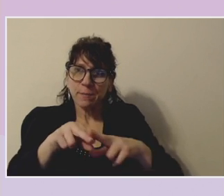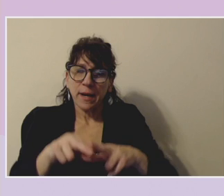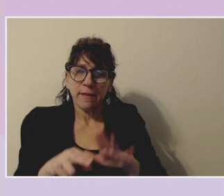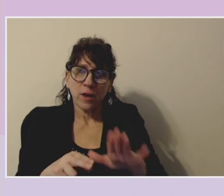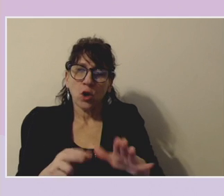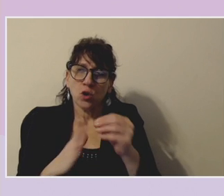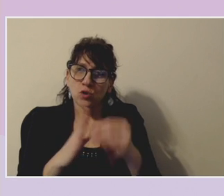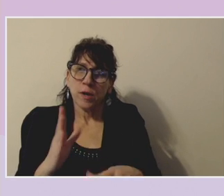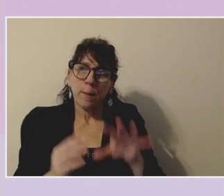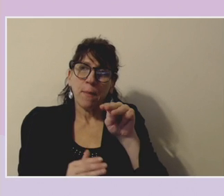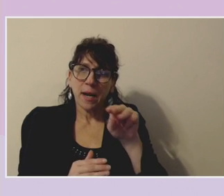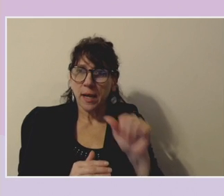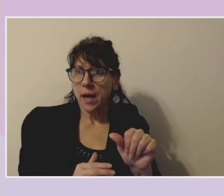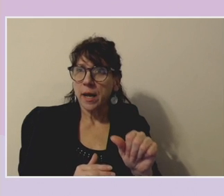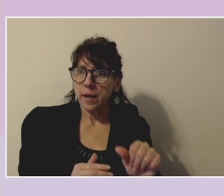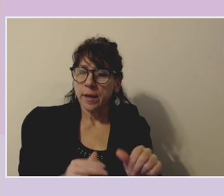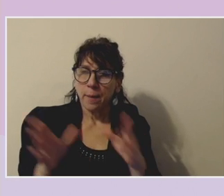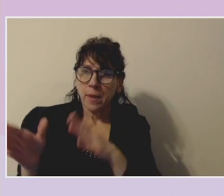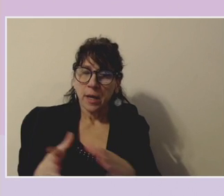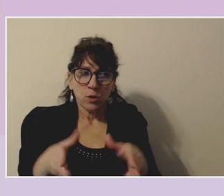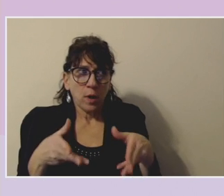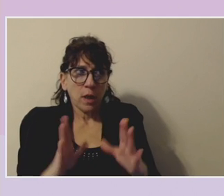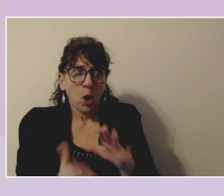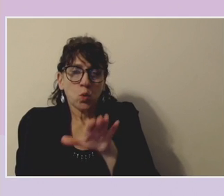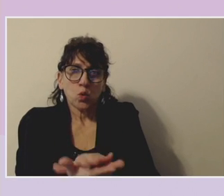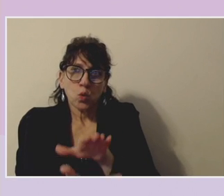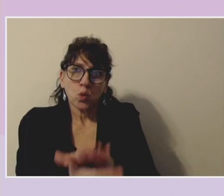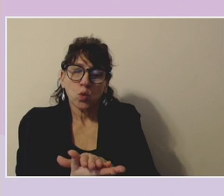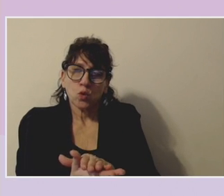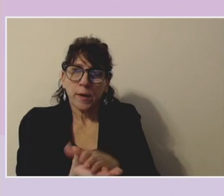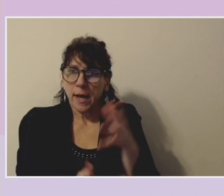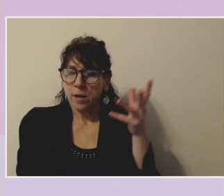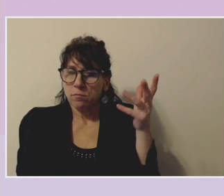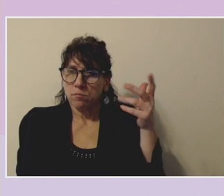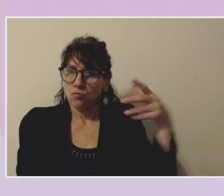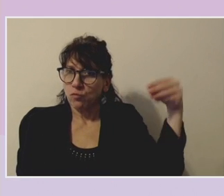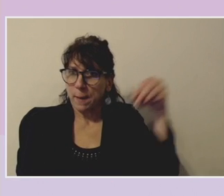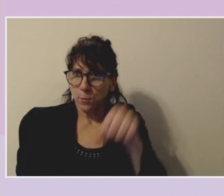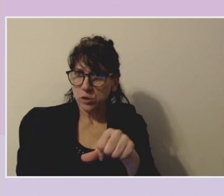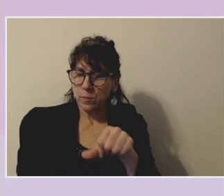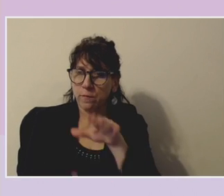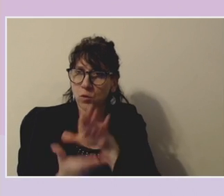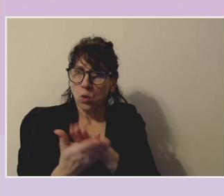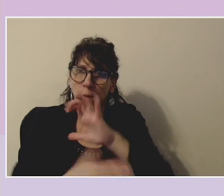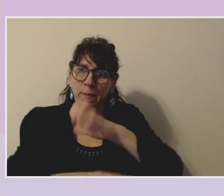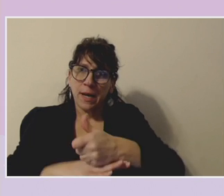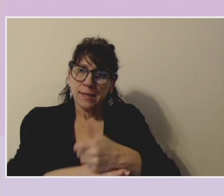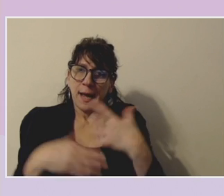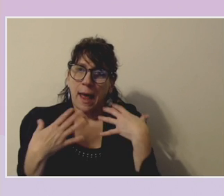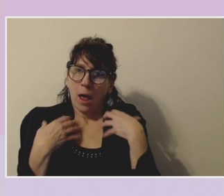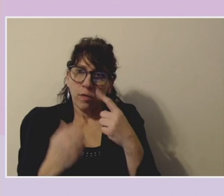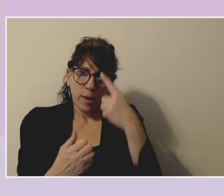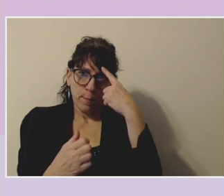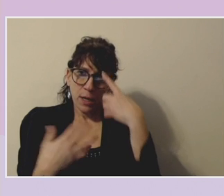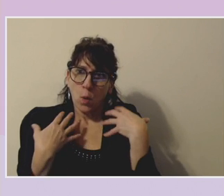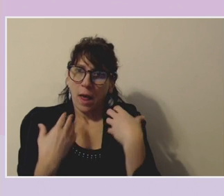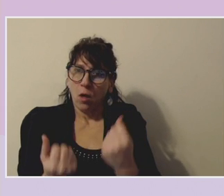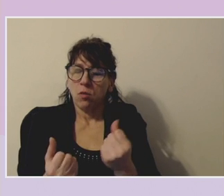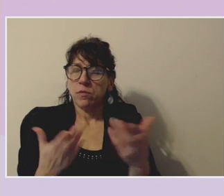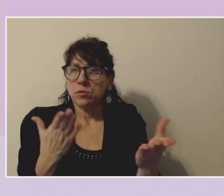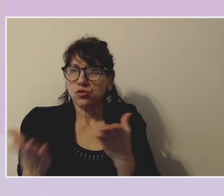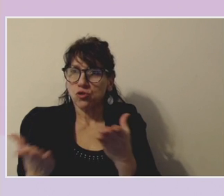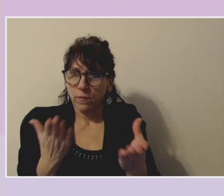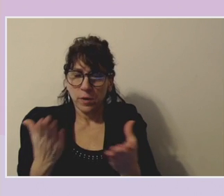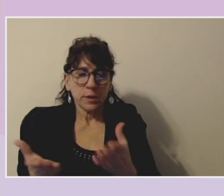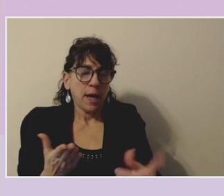to allow for schools to receive reimbursement for school-based health and mental health services. I think that